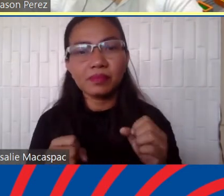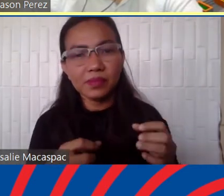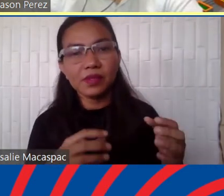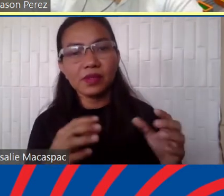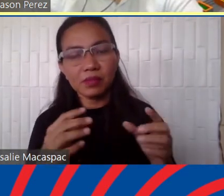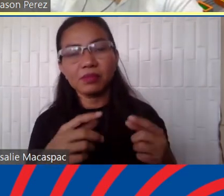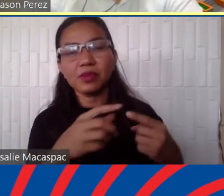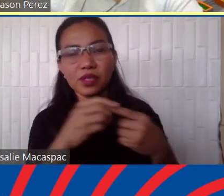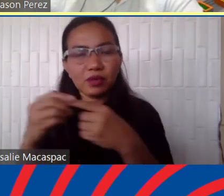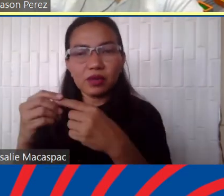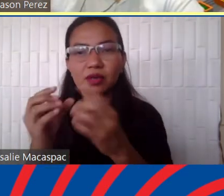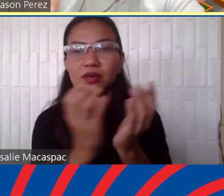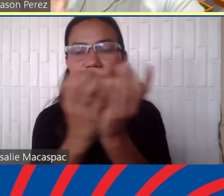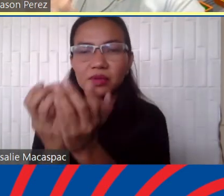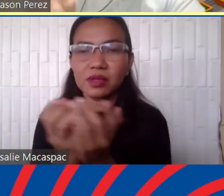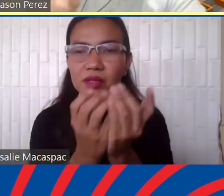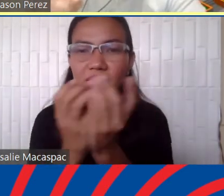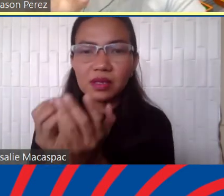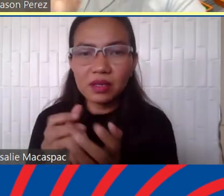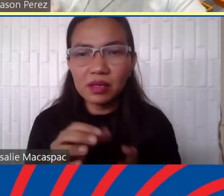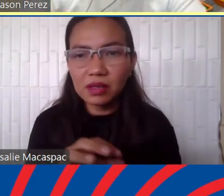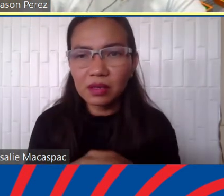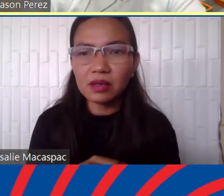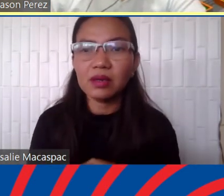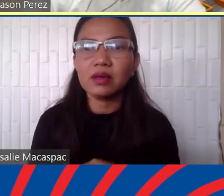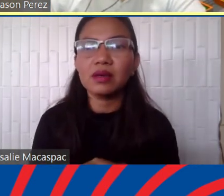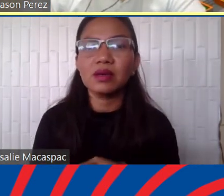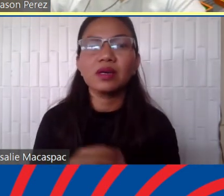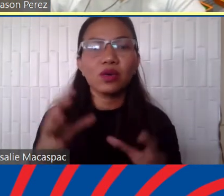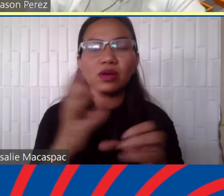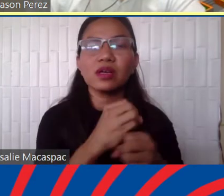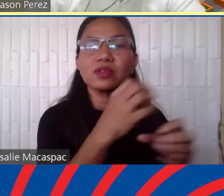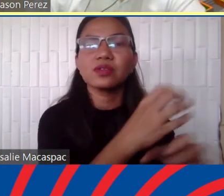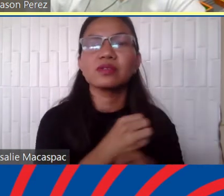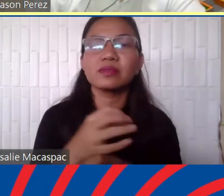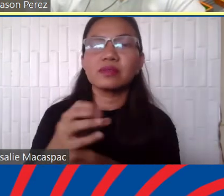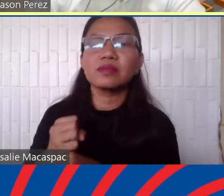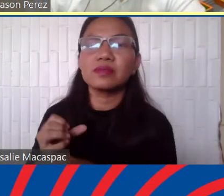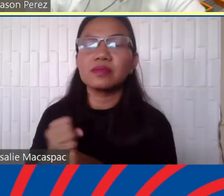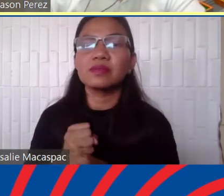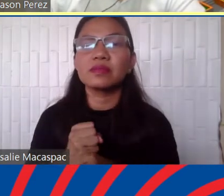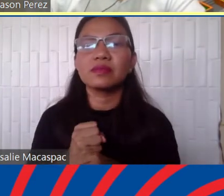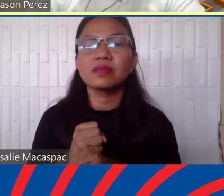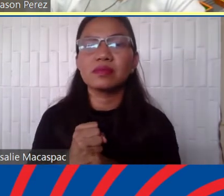community, nandun in a collection yung mga different